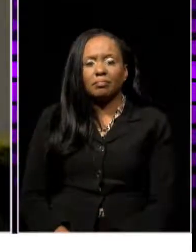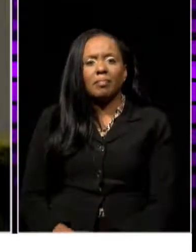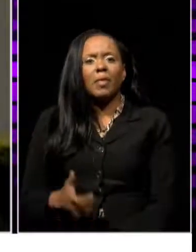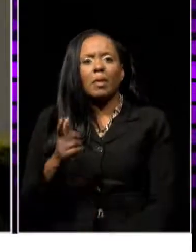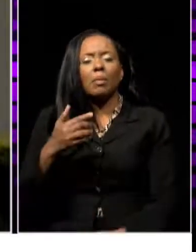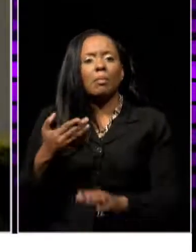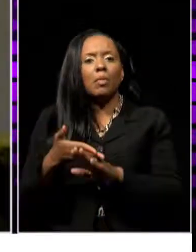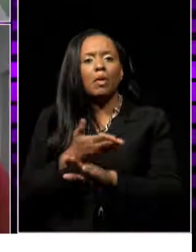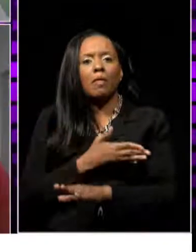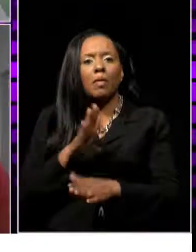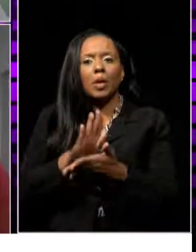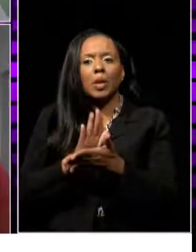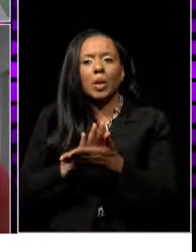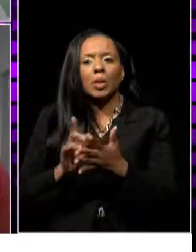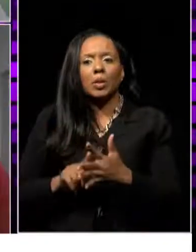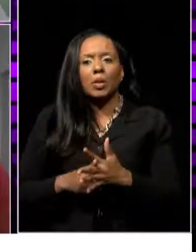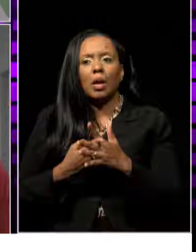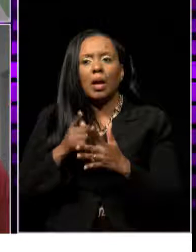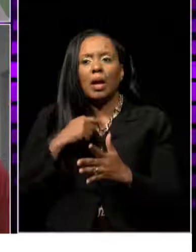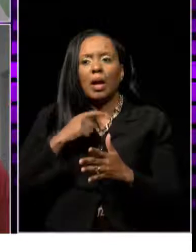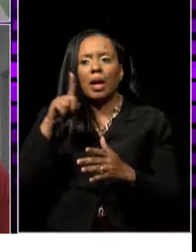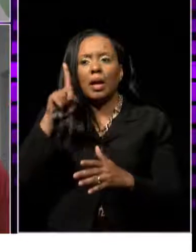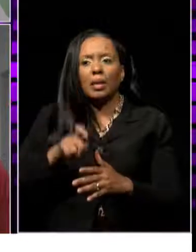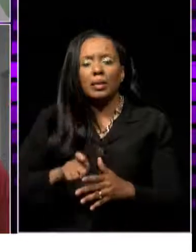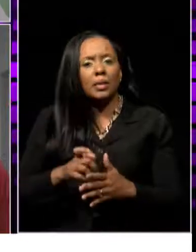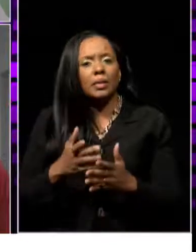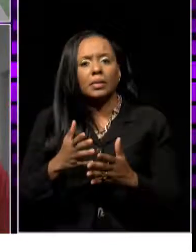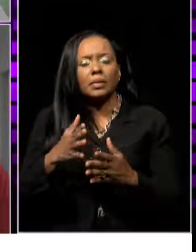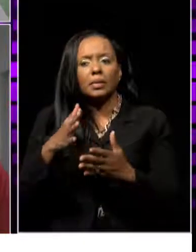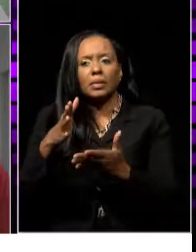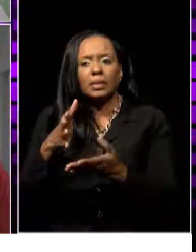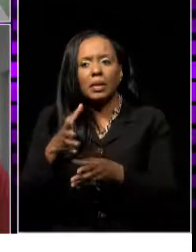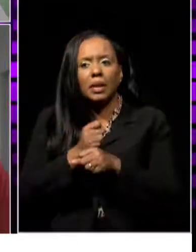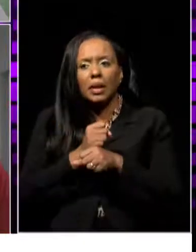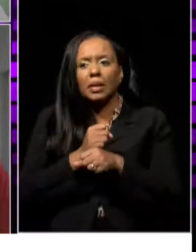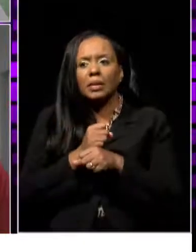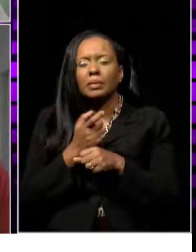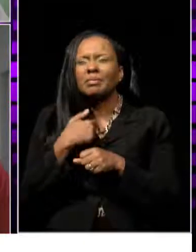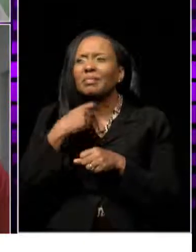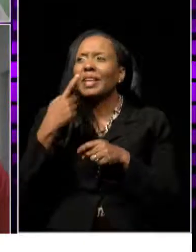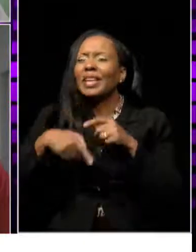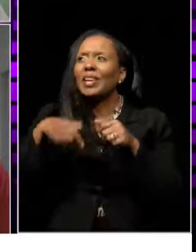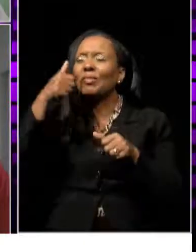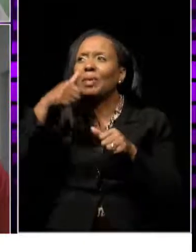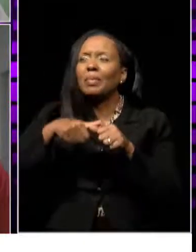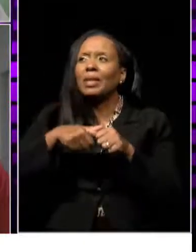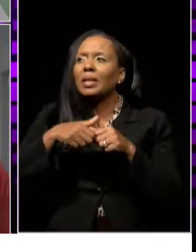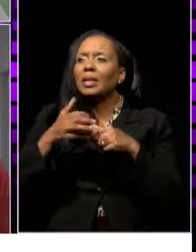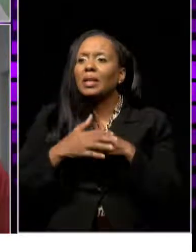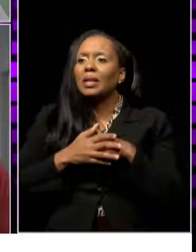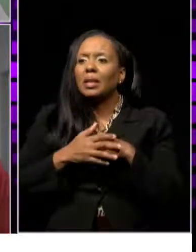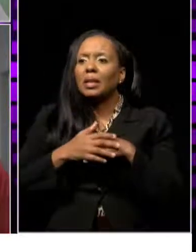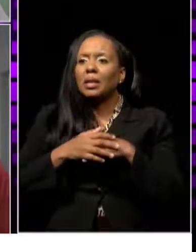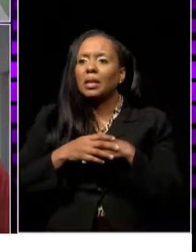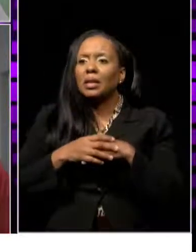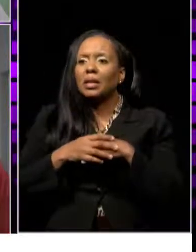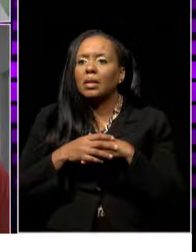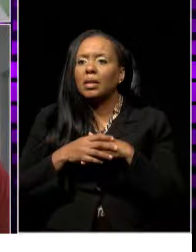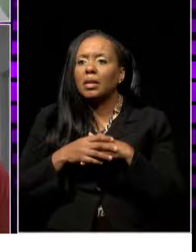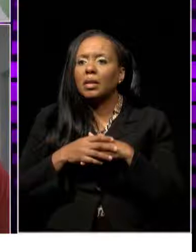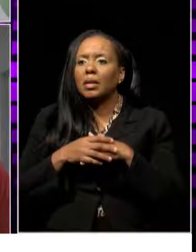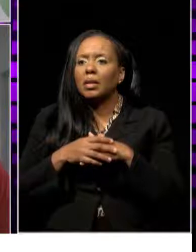colleagues. It's online now. I can't remember. Oh, I'm having typically town phenomenon. But there's a document that parents can get that